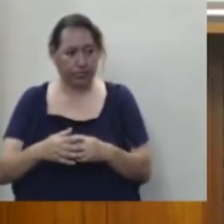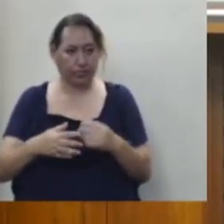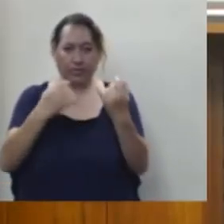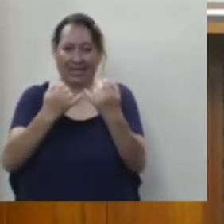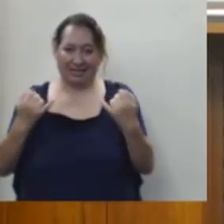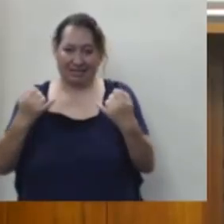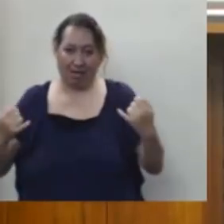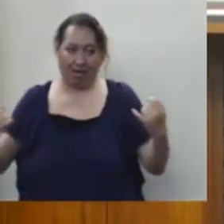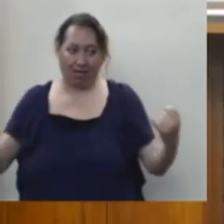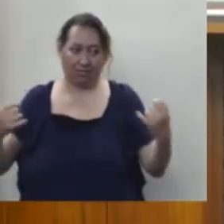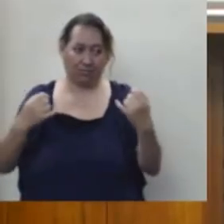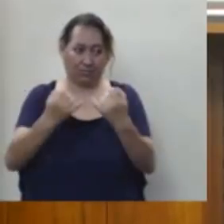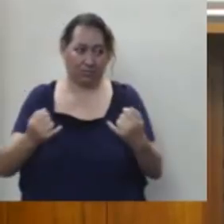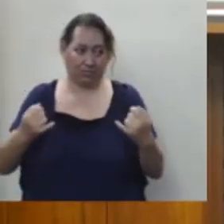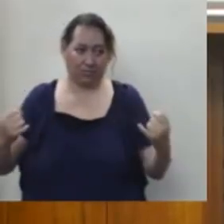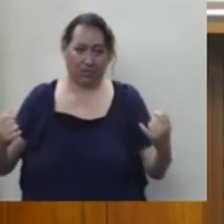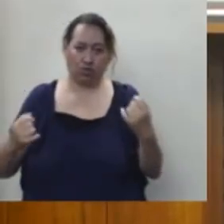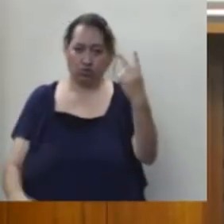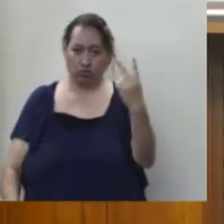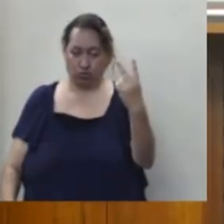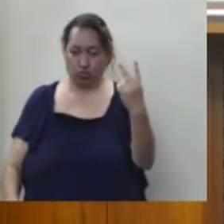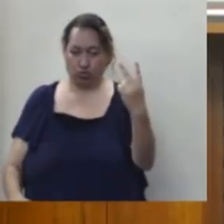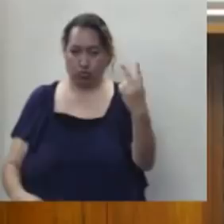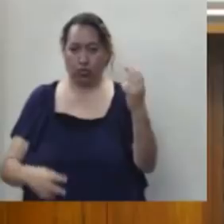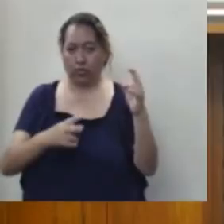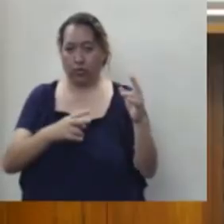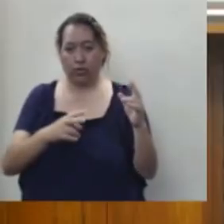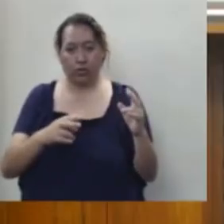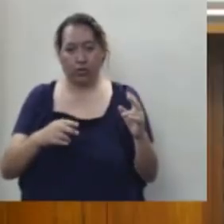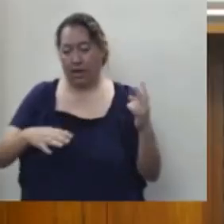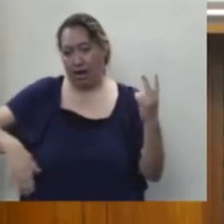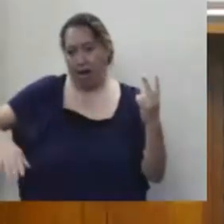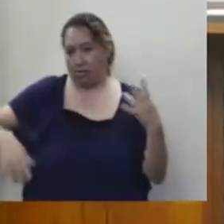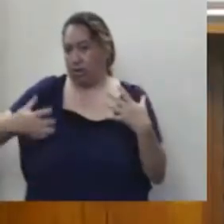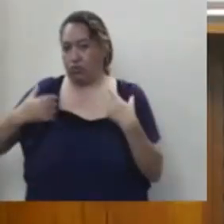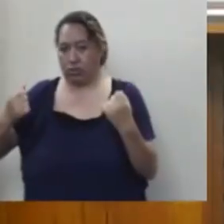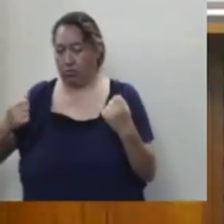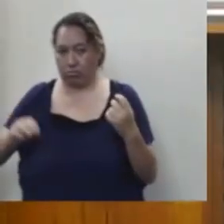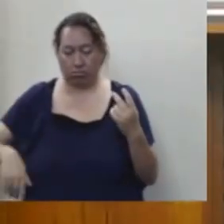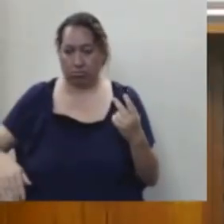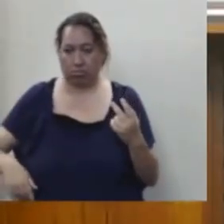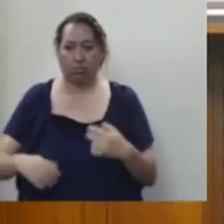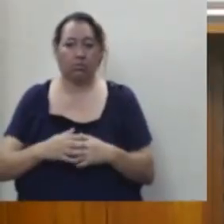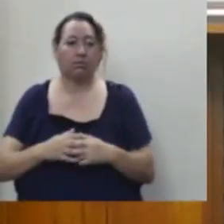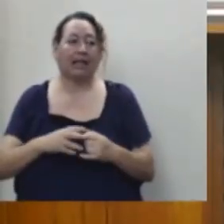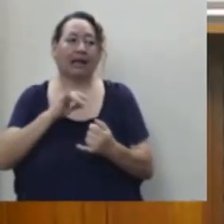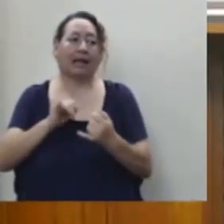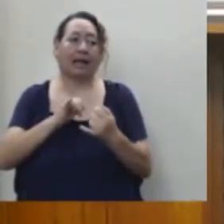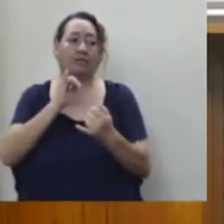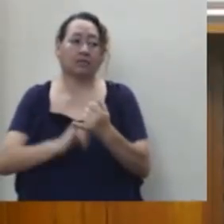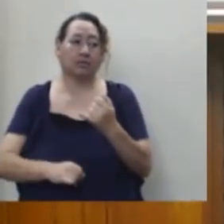for 2 cases of COVID positive, no one has recovered. And then finally, our last and final